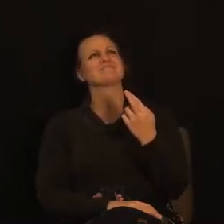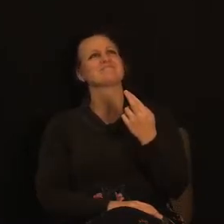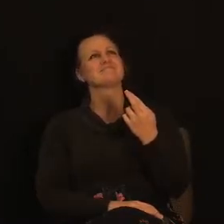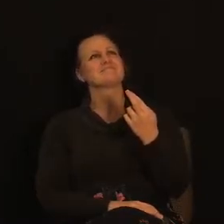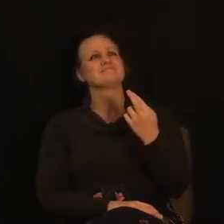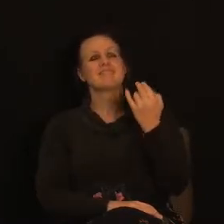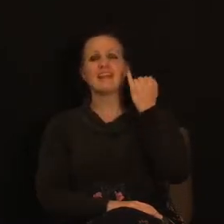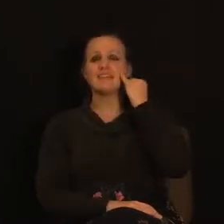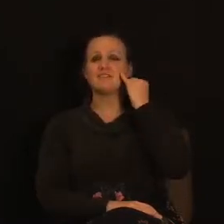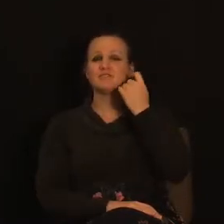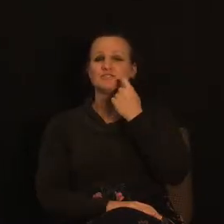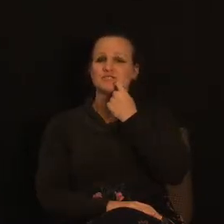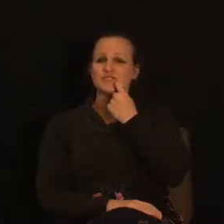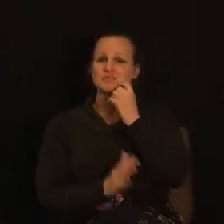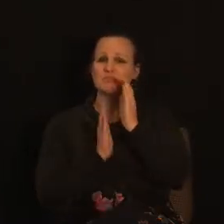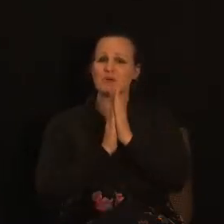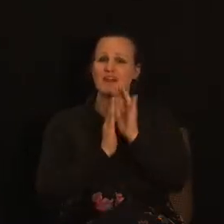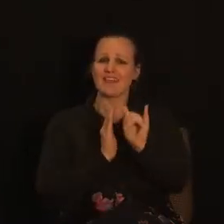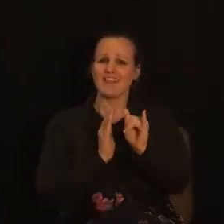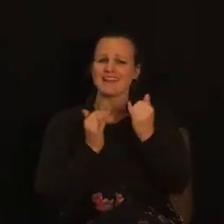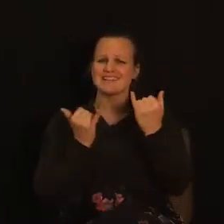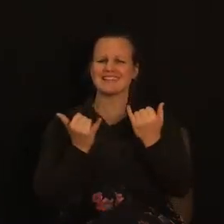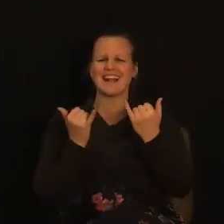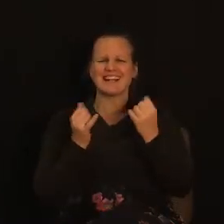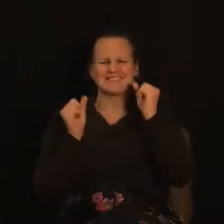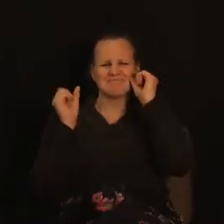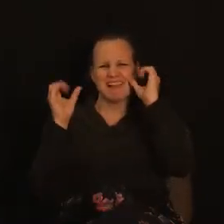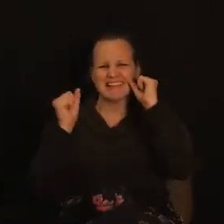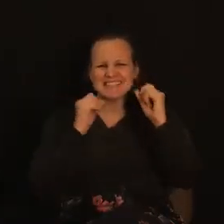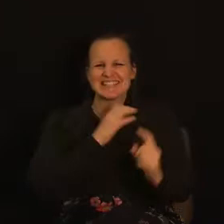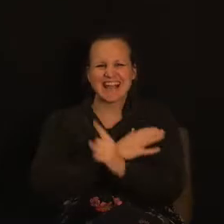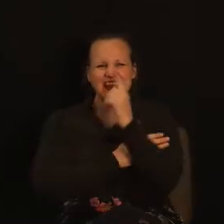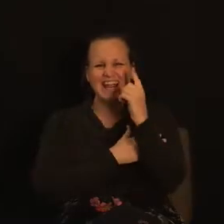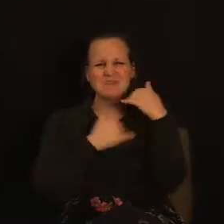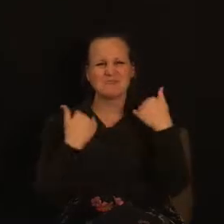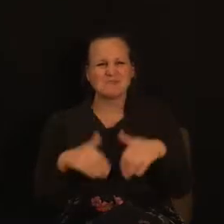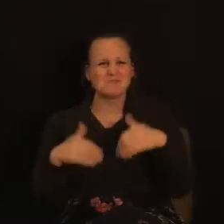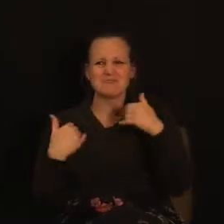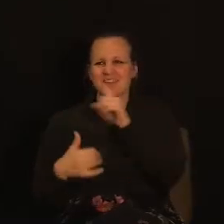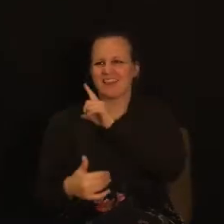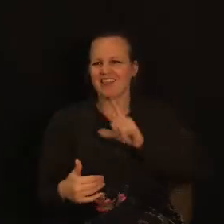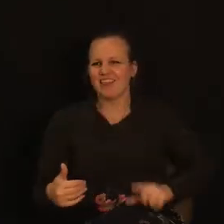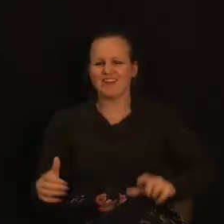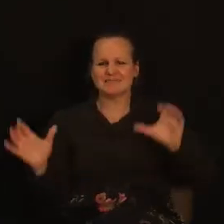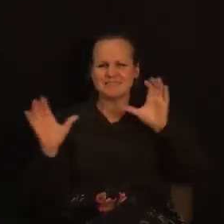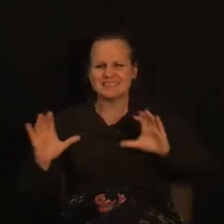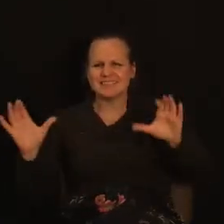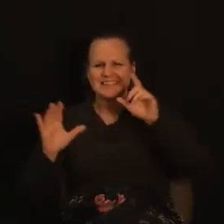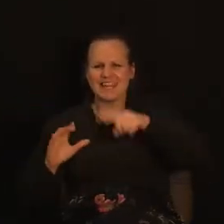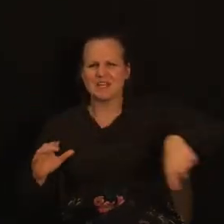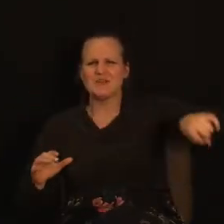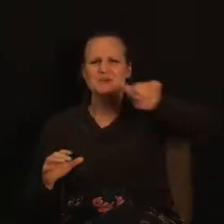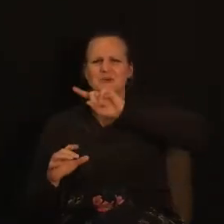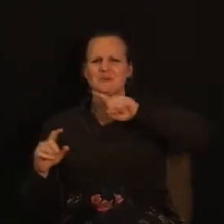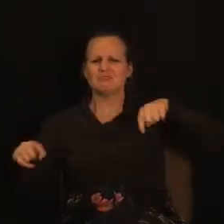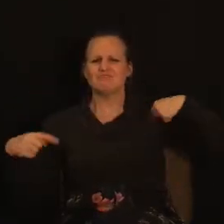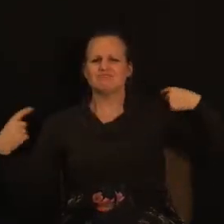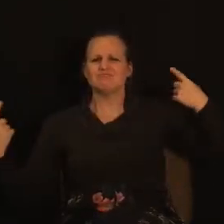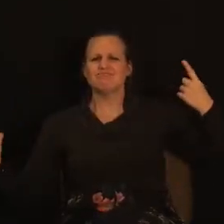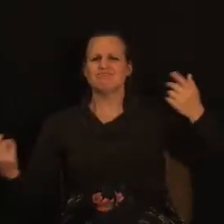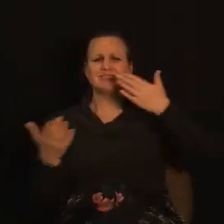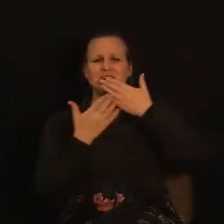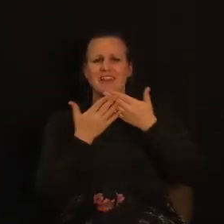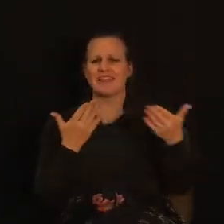If you just prayed that, today is an amazing day. Because the Lord's been seeking you. And the good thing is he doesn't